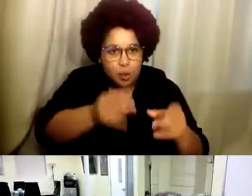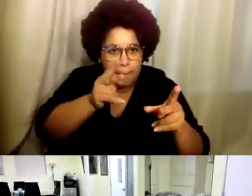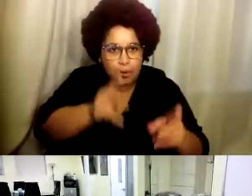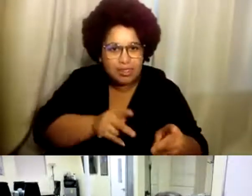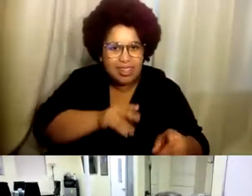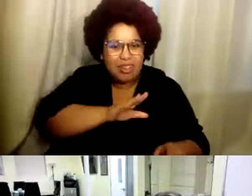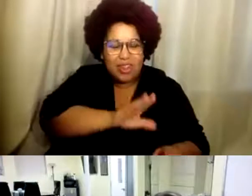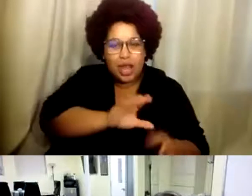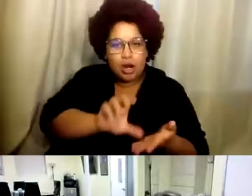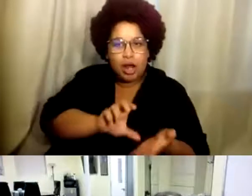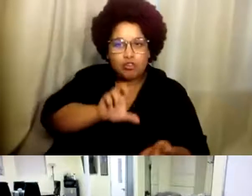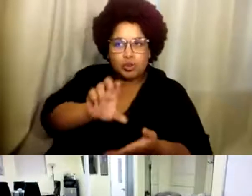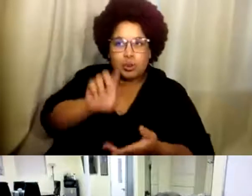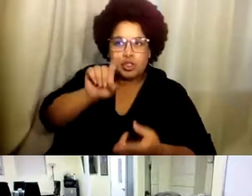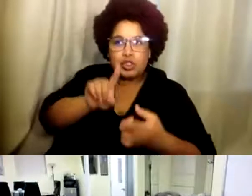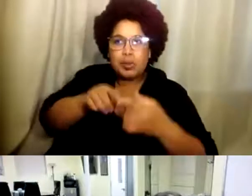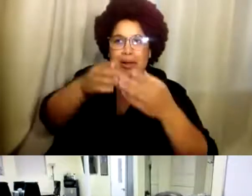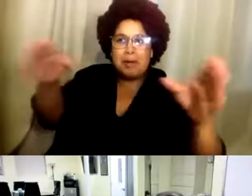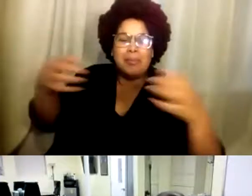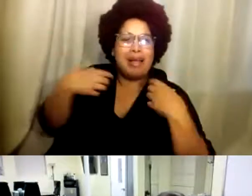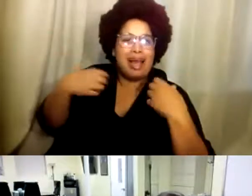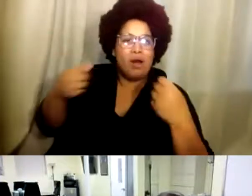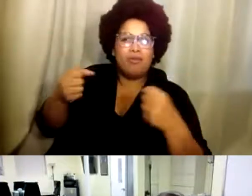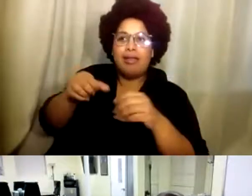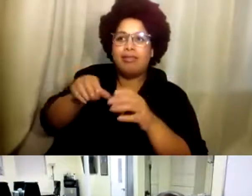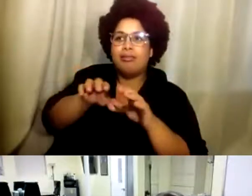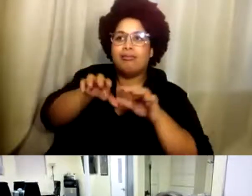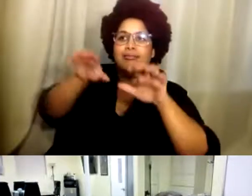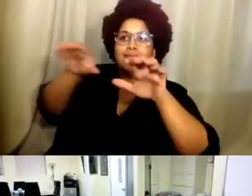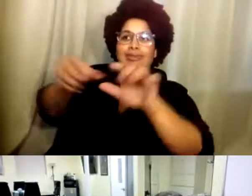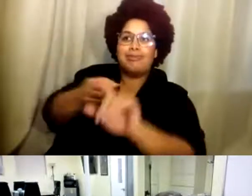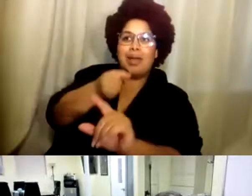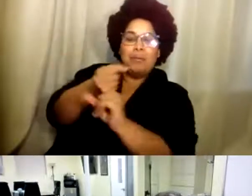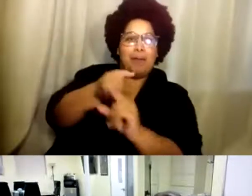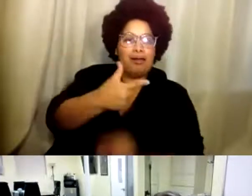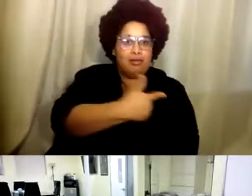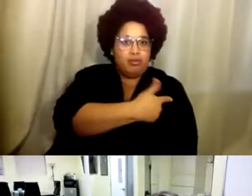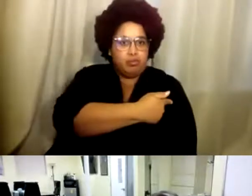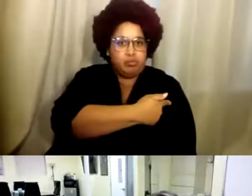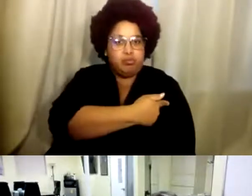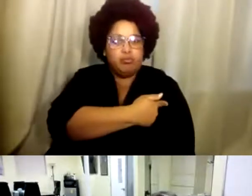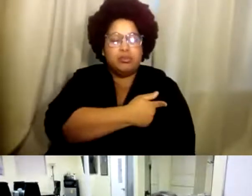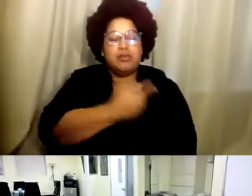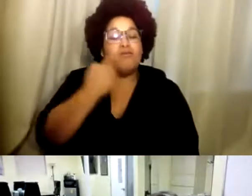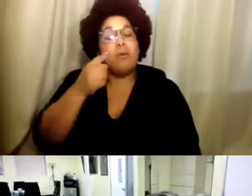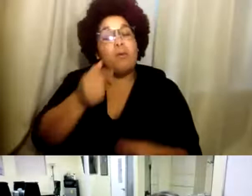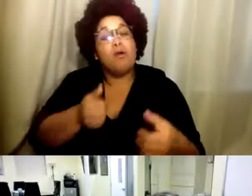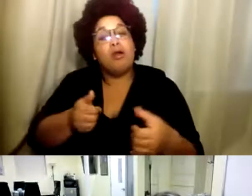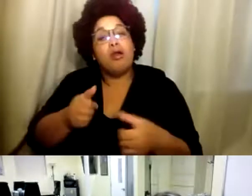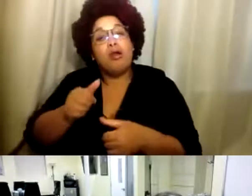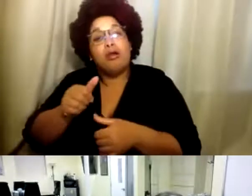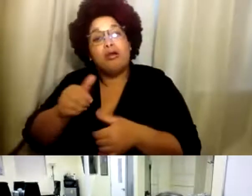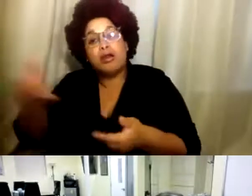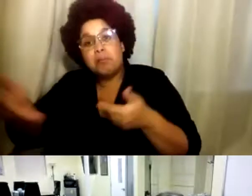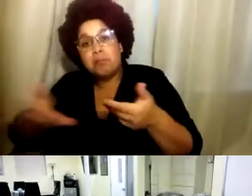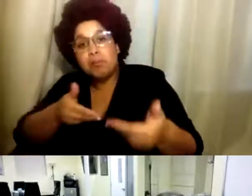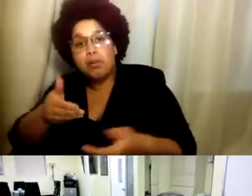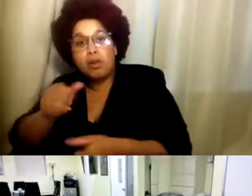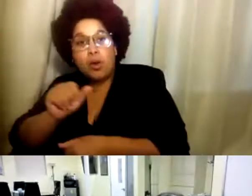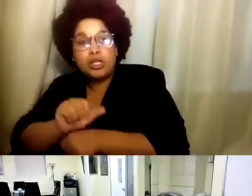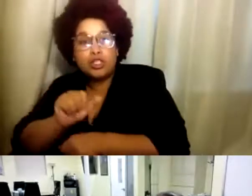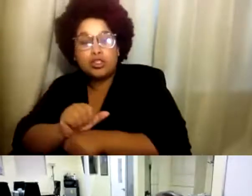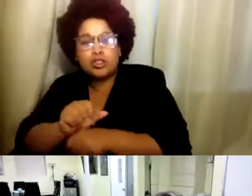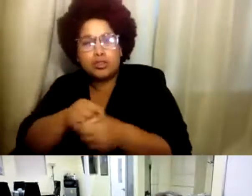to public health and the collective impact. And I would say for employers and providers, continue to be there for your